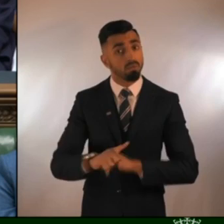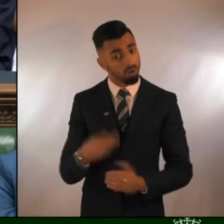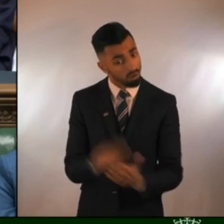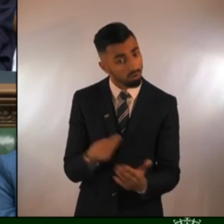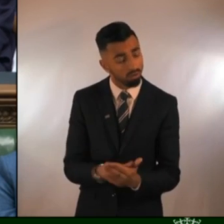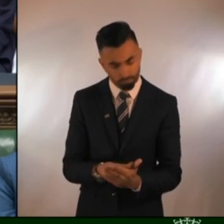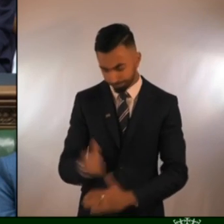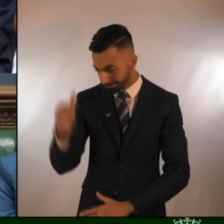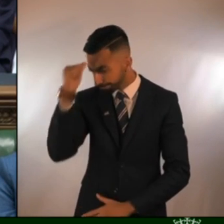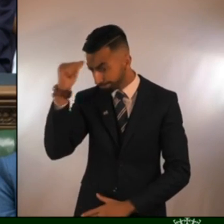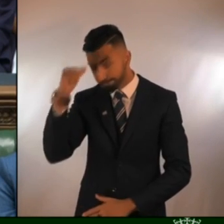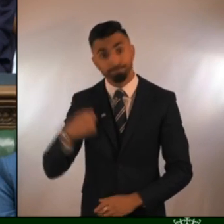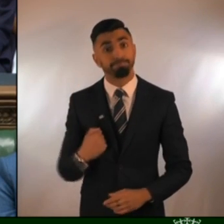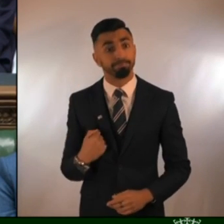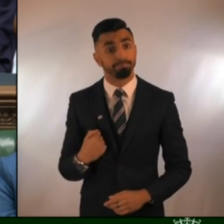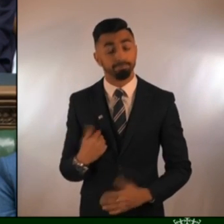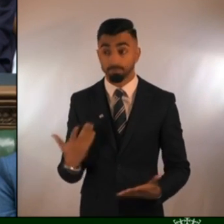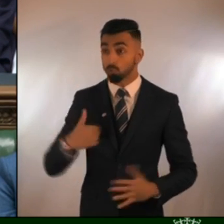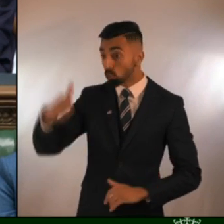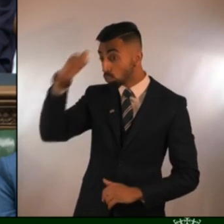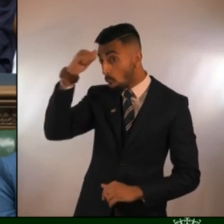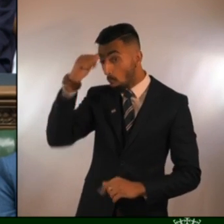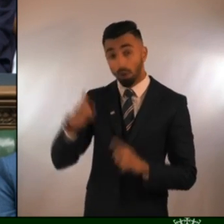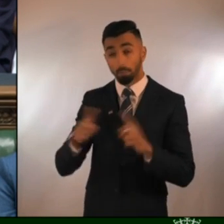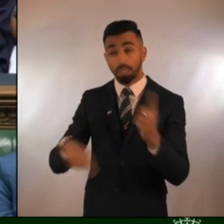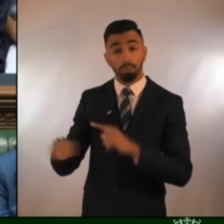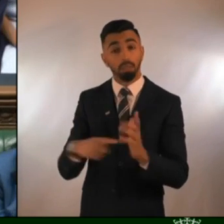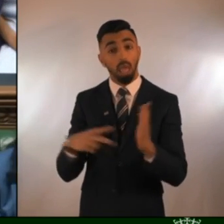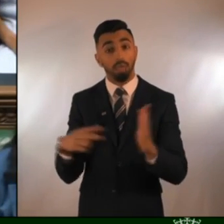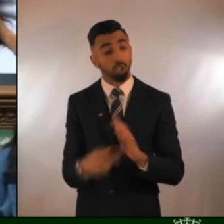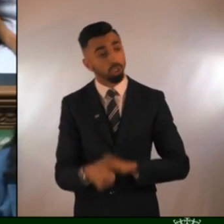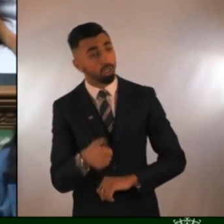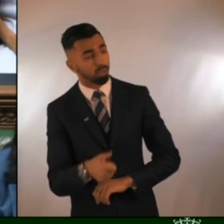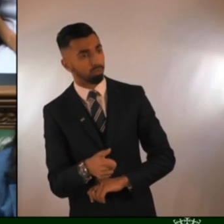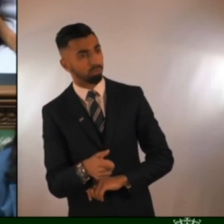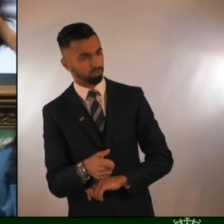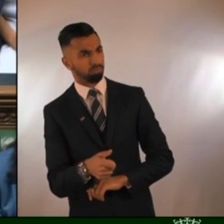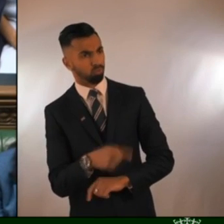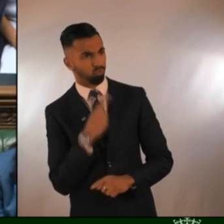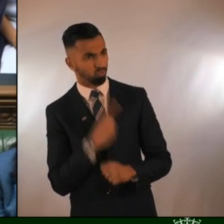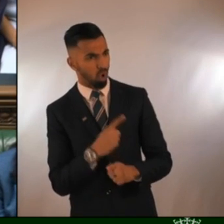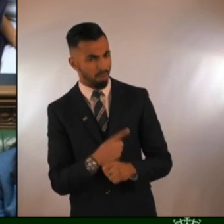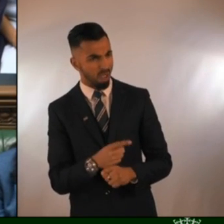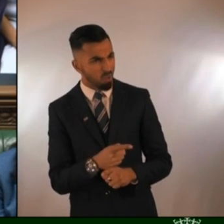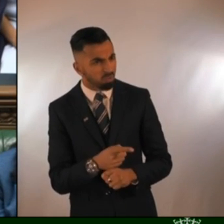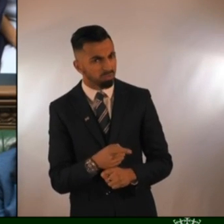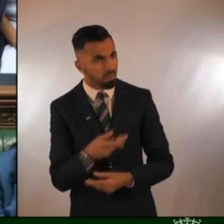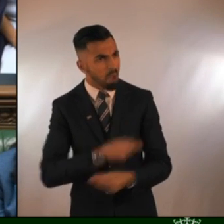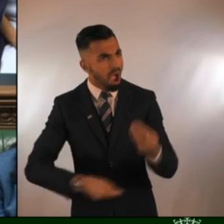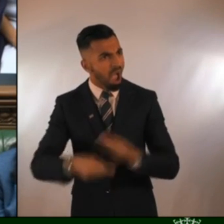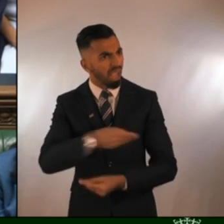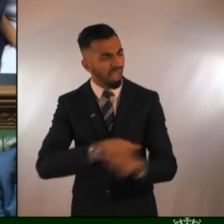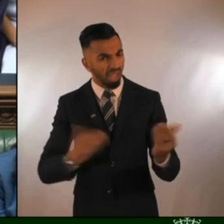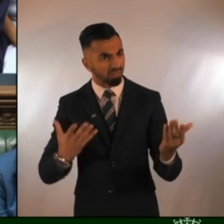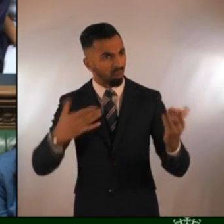I know they get even more worried when they turn on their TVs and hear talk of markets collapsing and difficult times